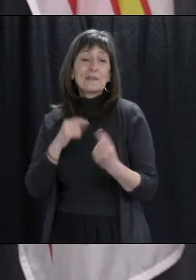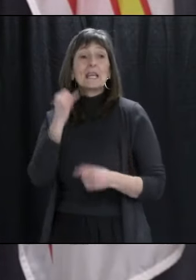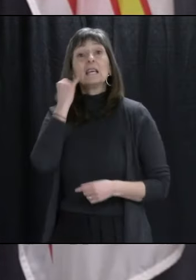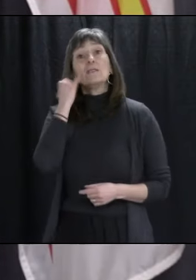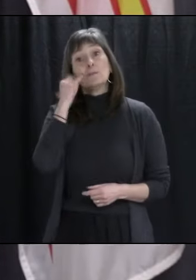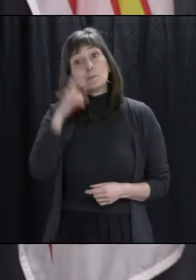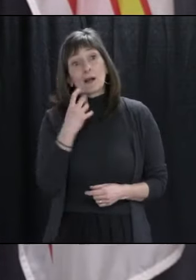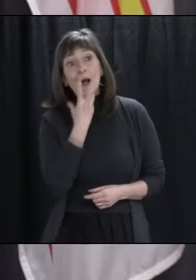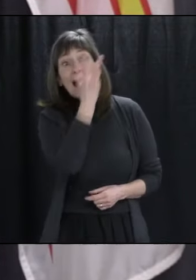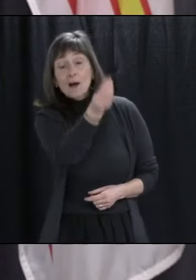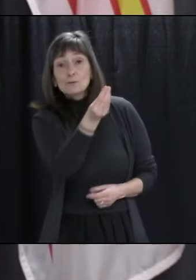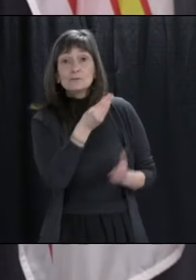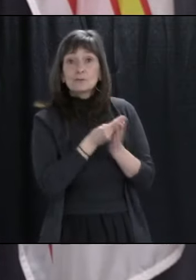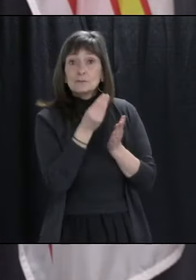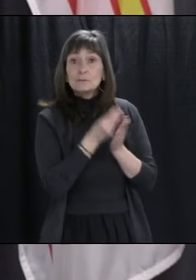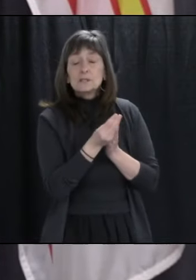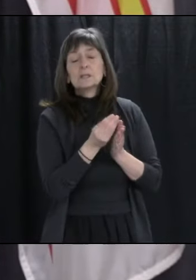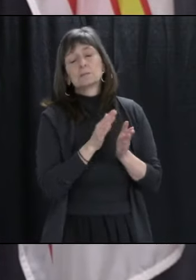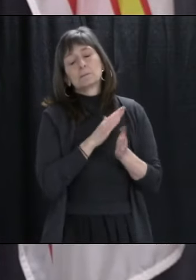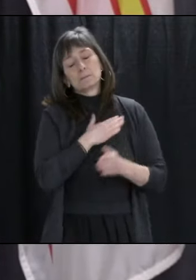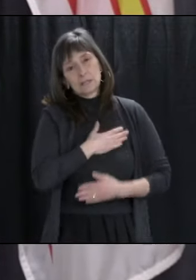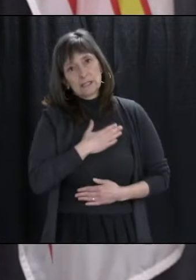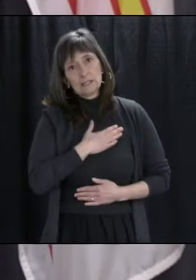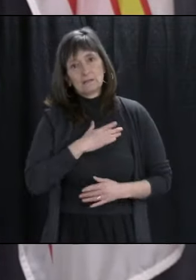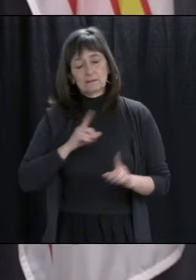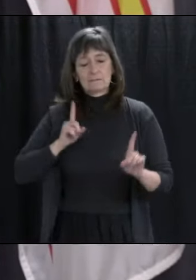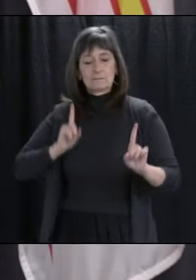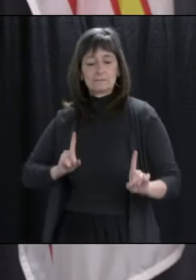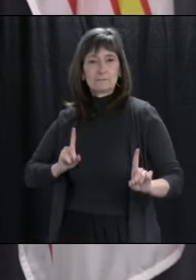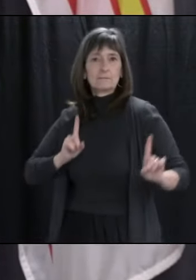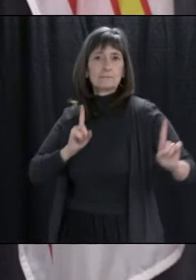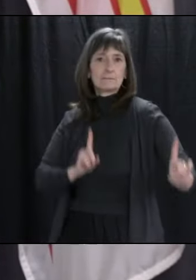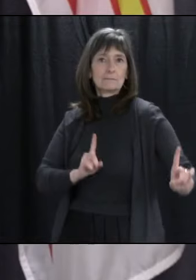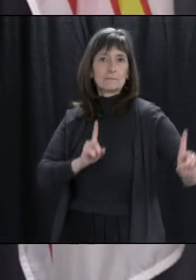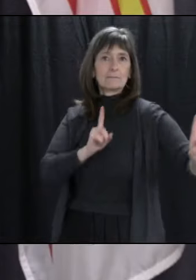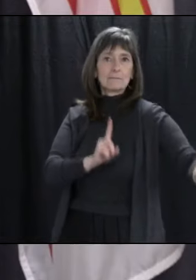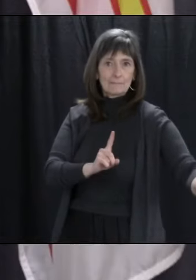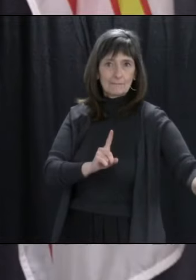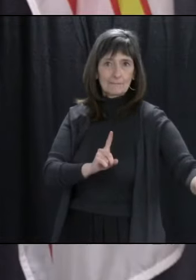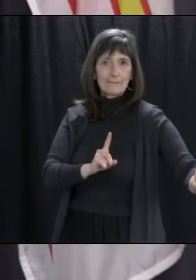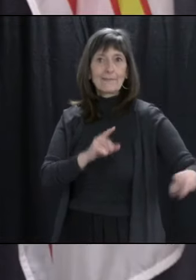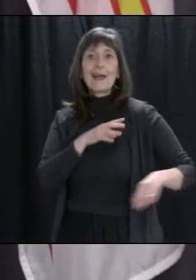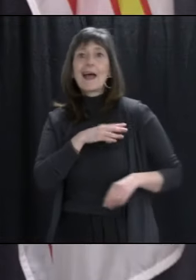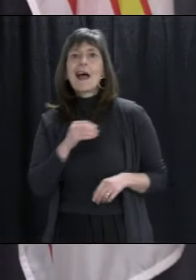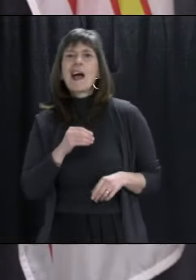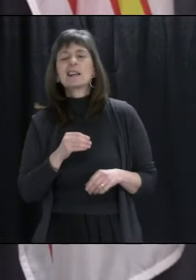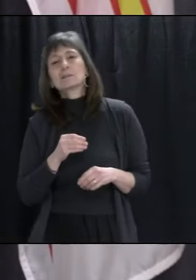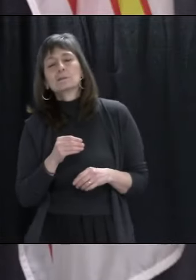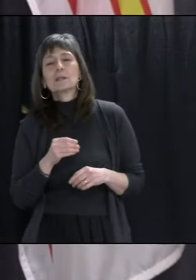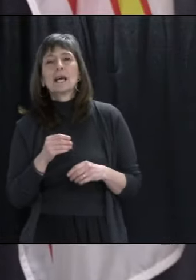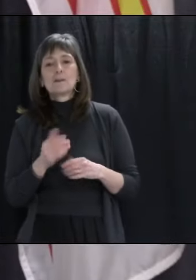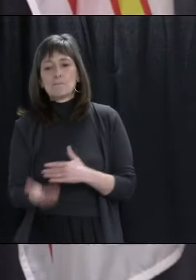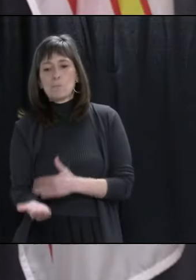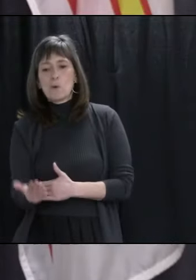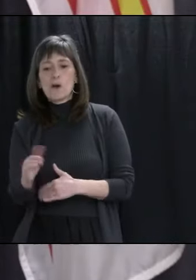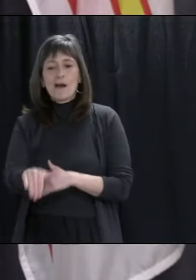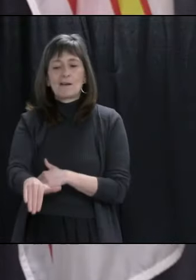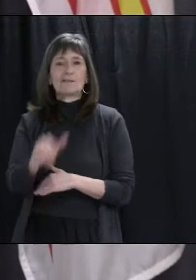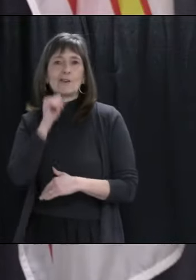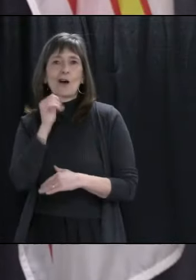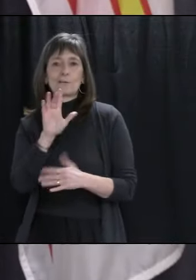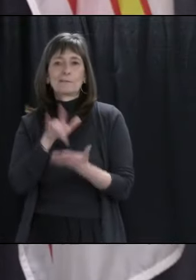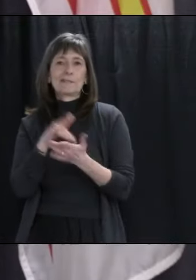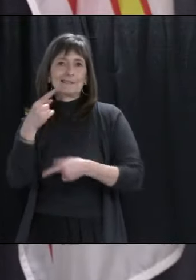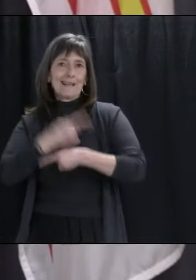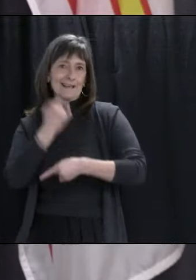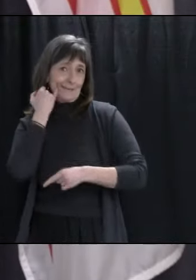of 2 arms lengths from others and shop at off-peak times if possible. For those who are currently self-isolating, please know